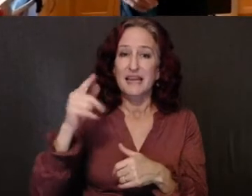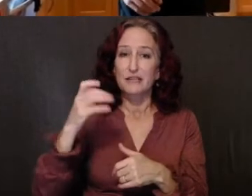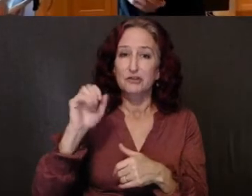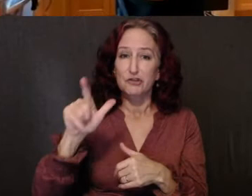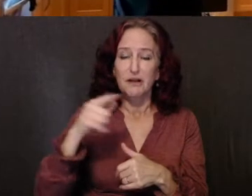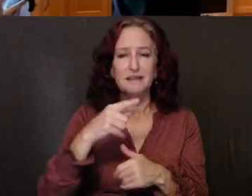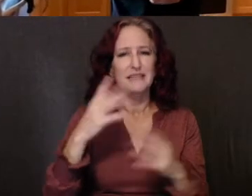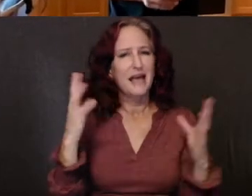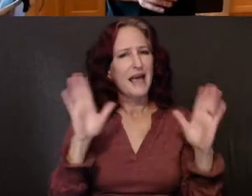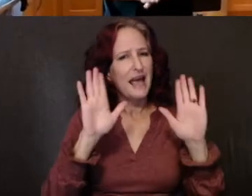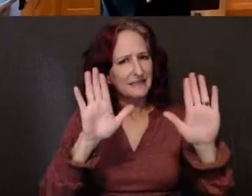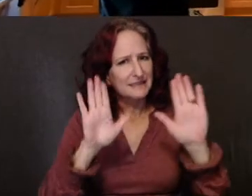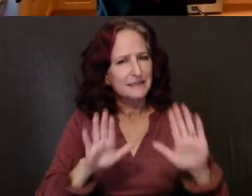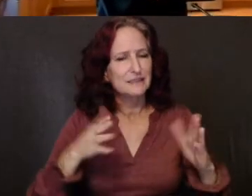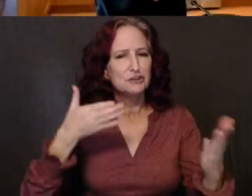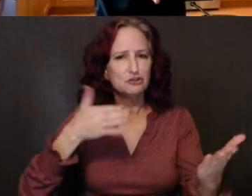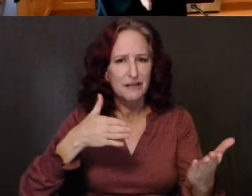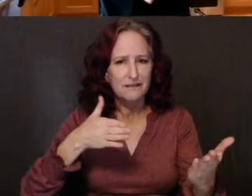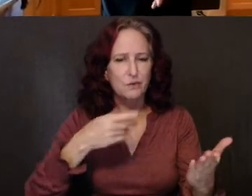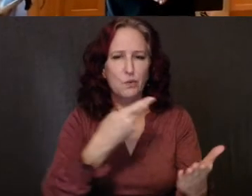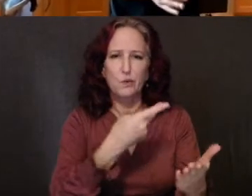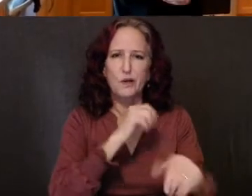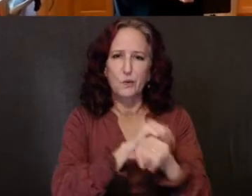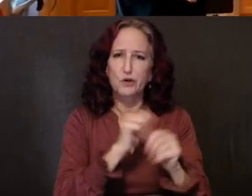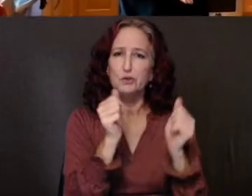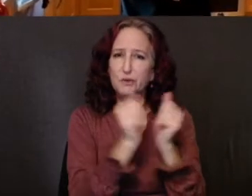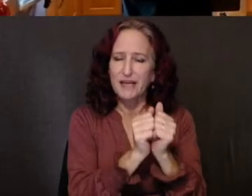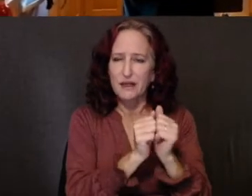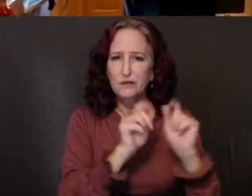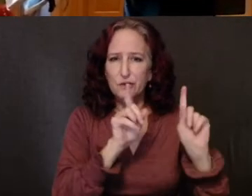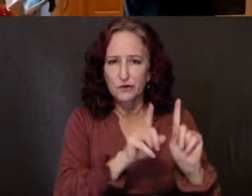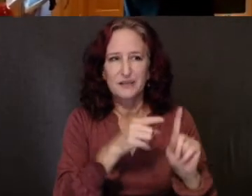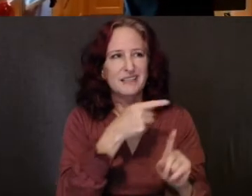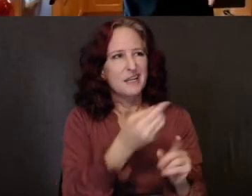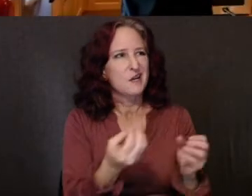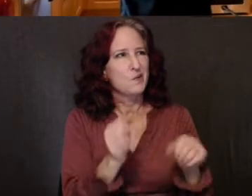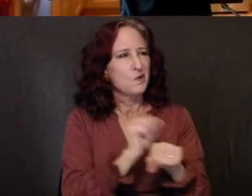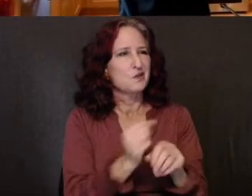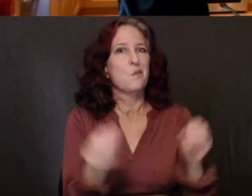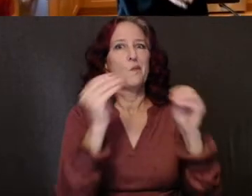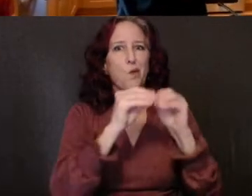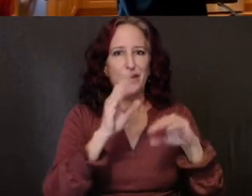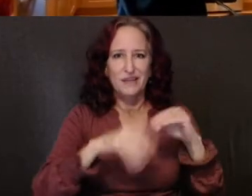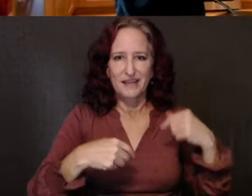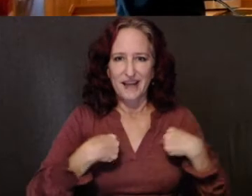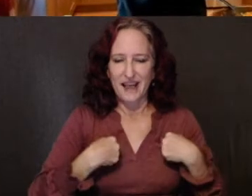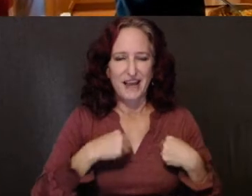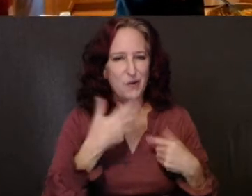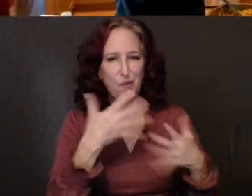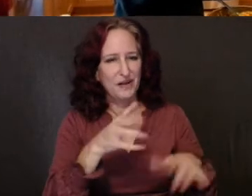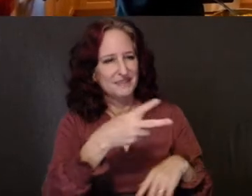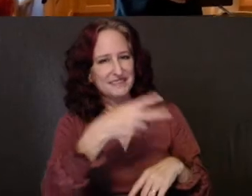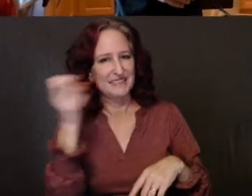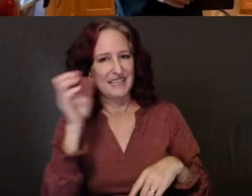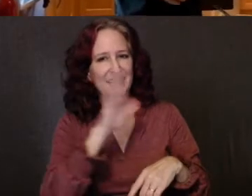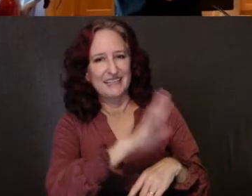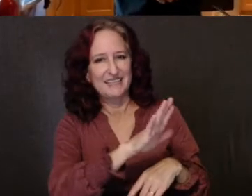the people that are at my restaurant. Angel is an excellent chef. He works with me. We work side by side there. He